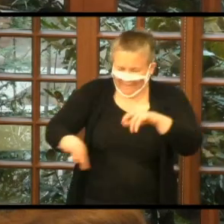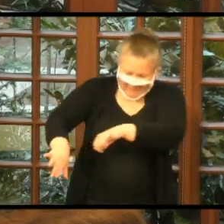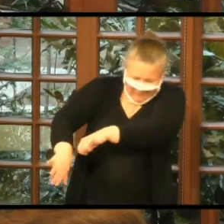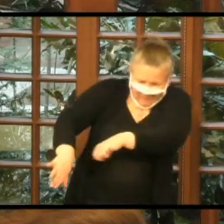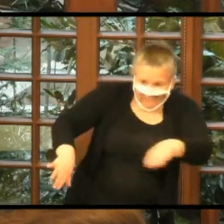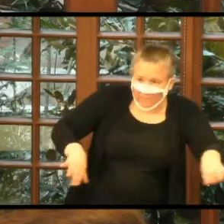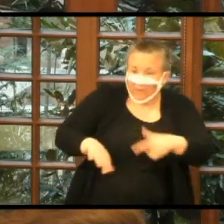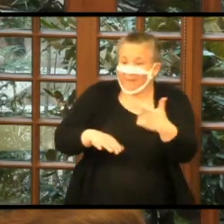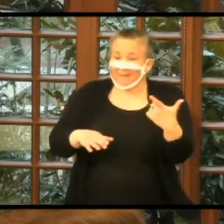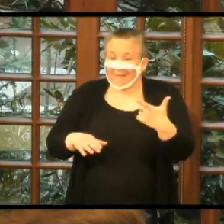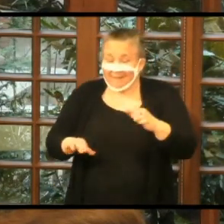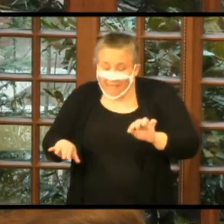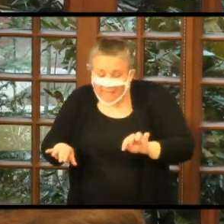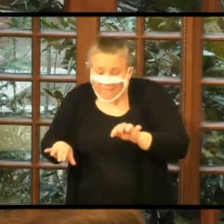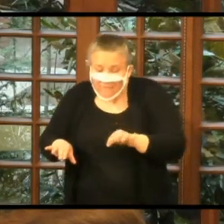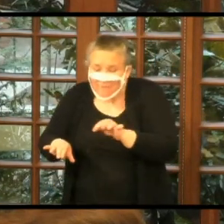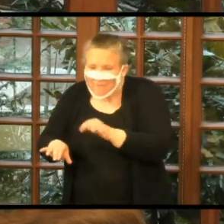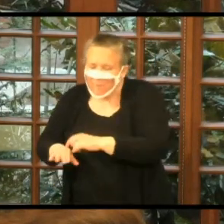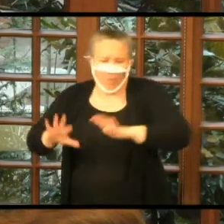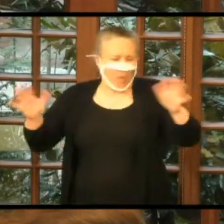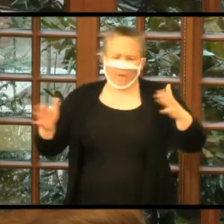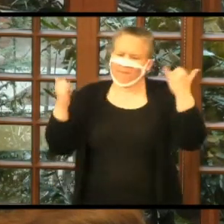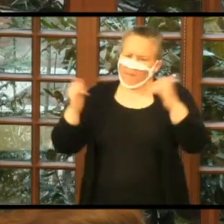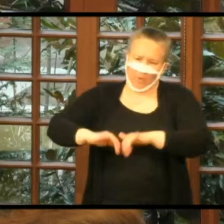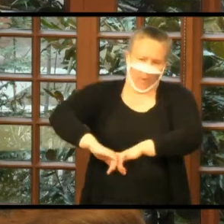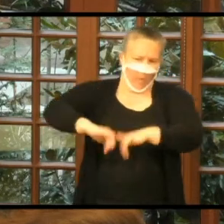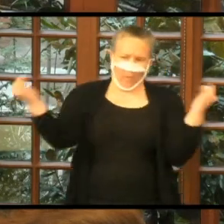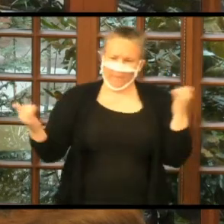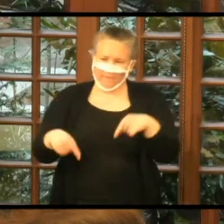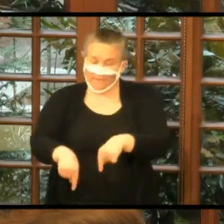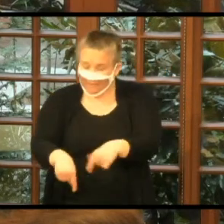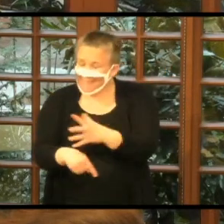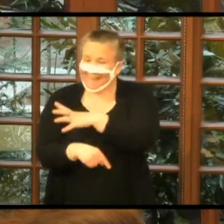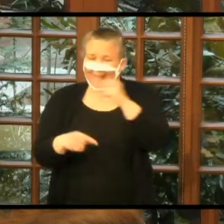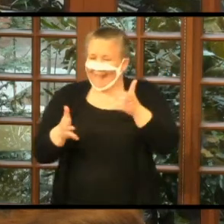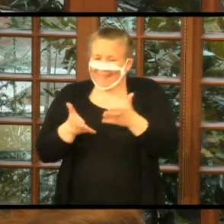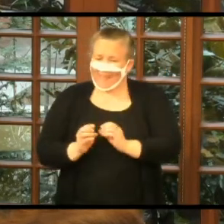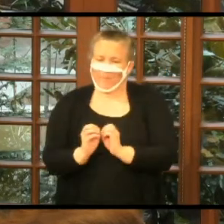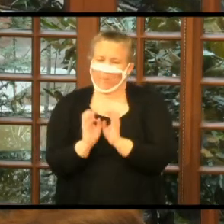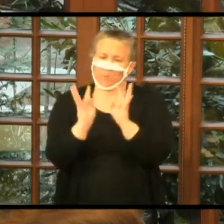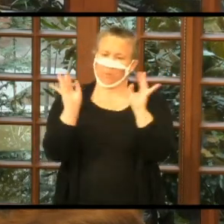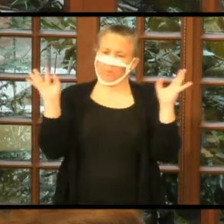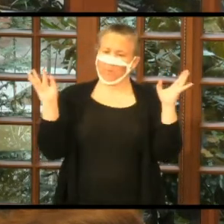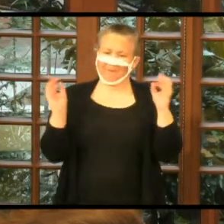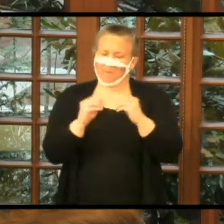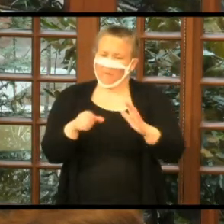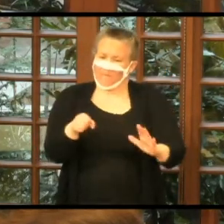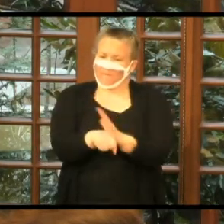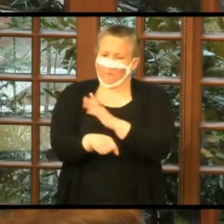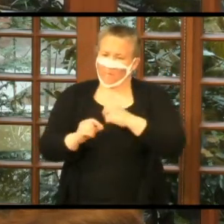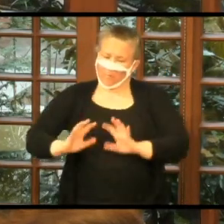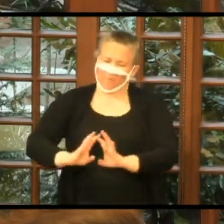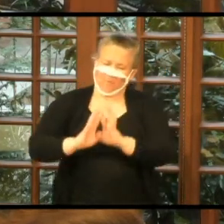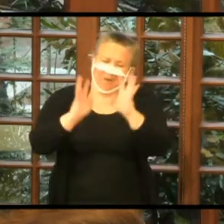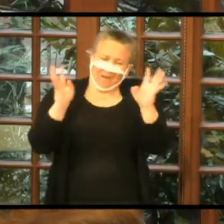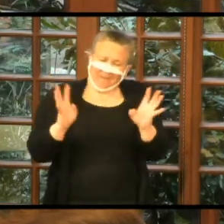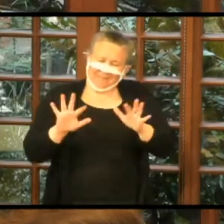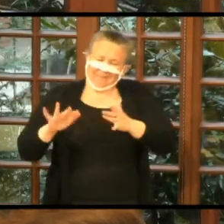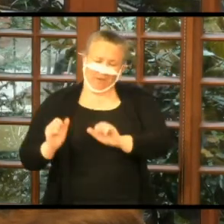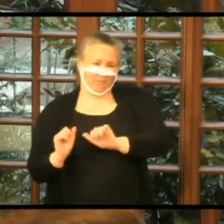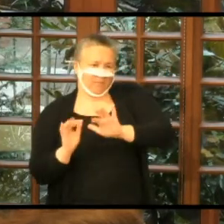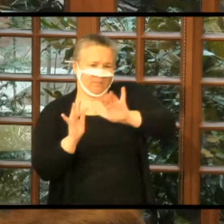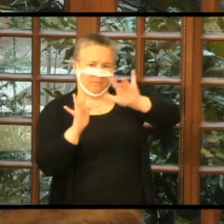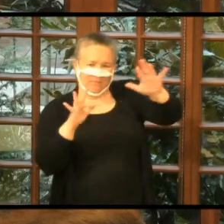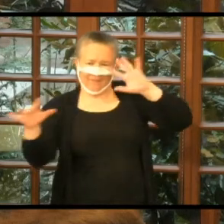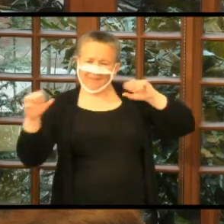No more tentative snips, it's time to throw open the chest cavity and let it bloom, fuller, rounder, the sound of it